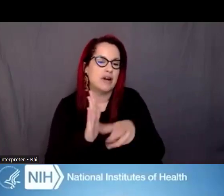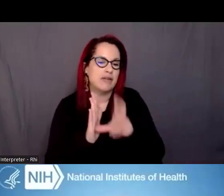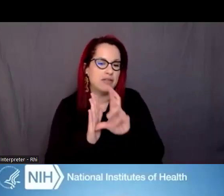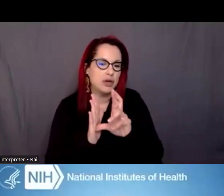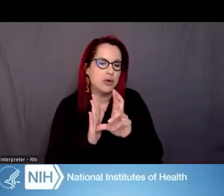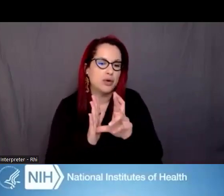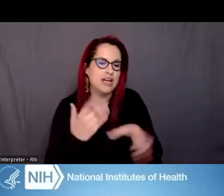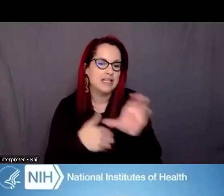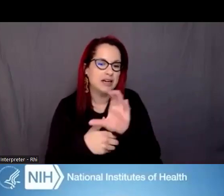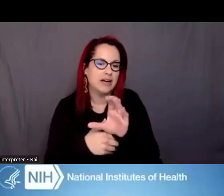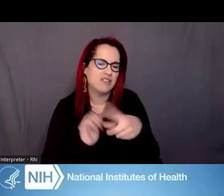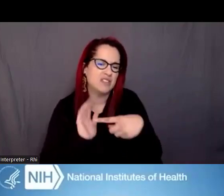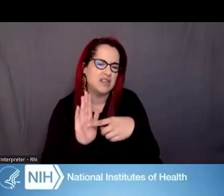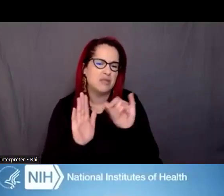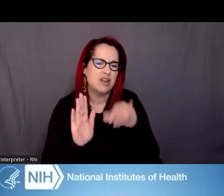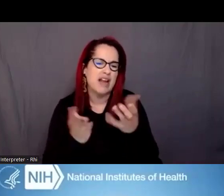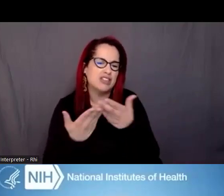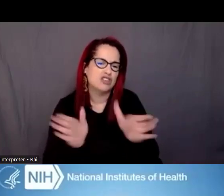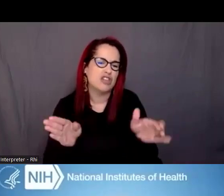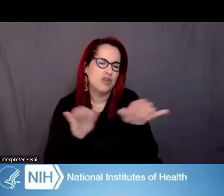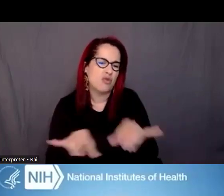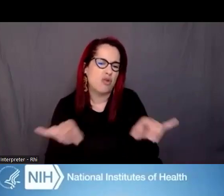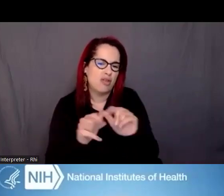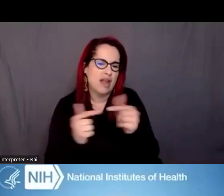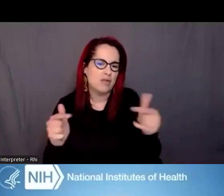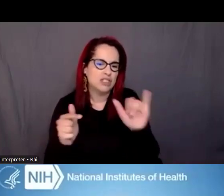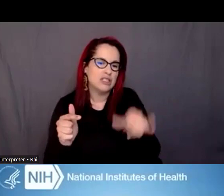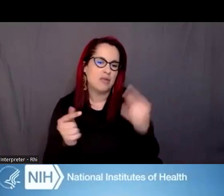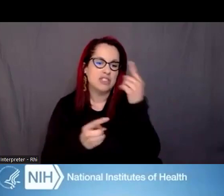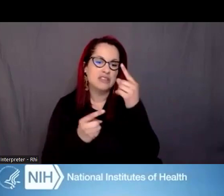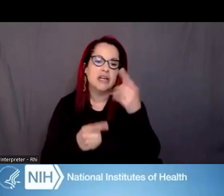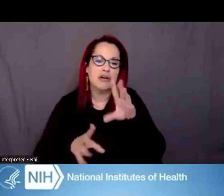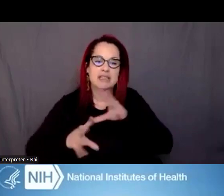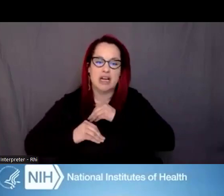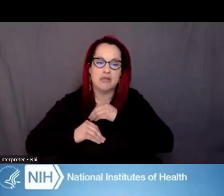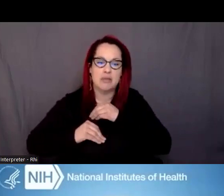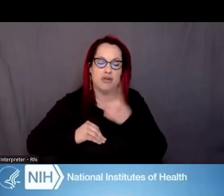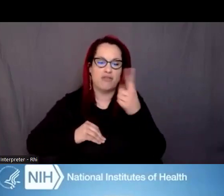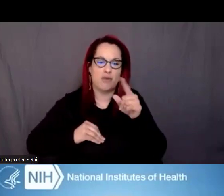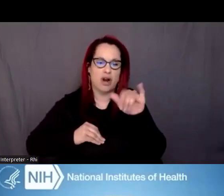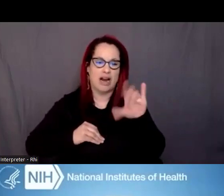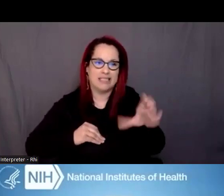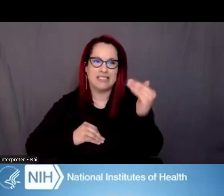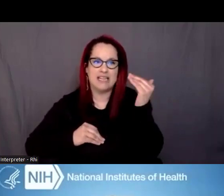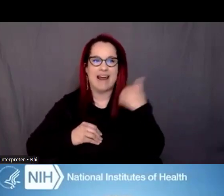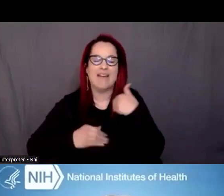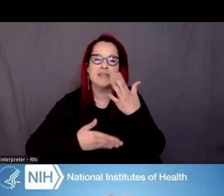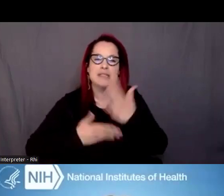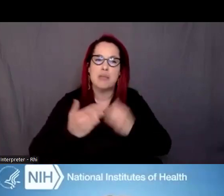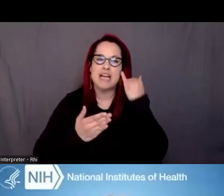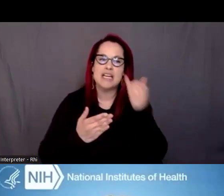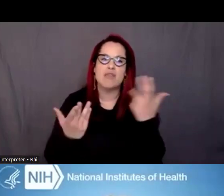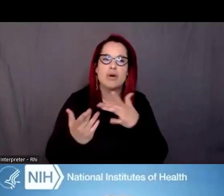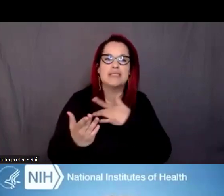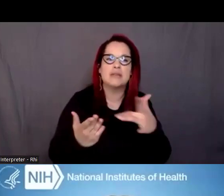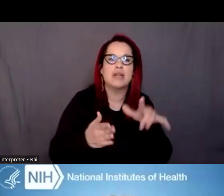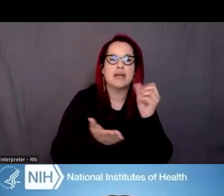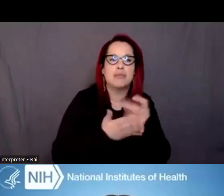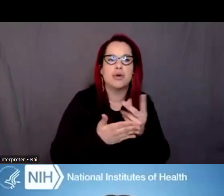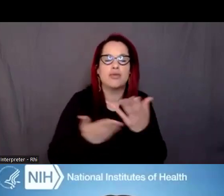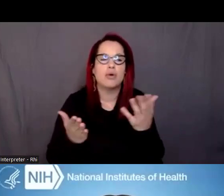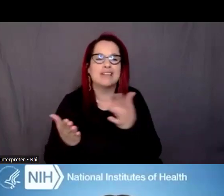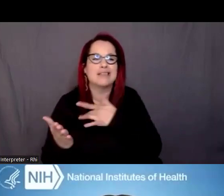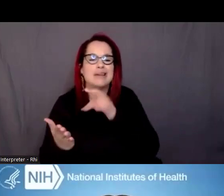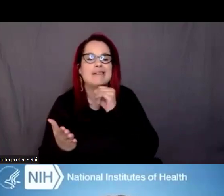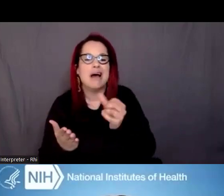give ICs some idea of what may or may not be approved? This is kind of the idea, is to avoid delays in the